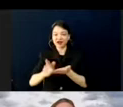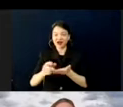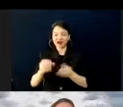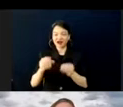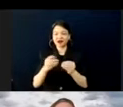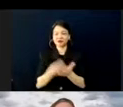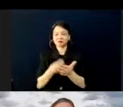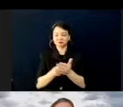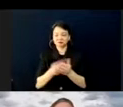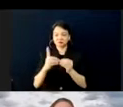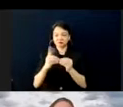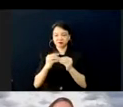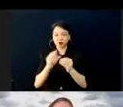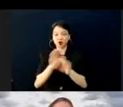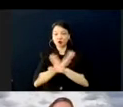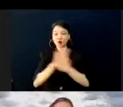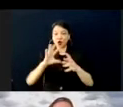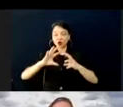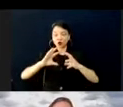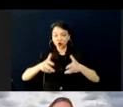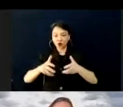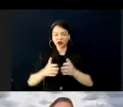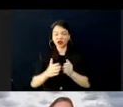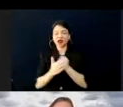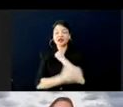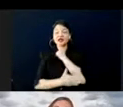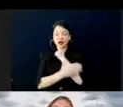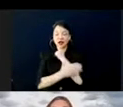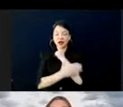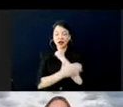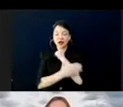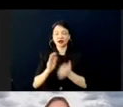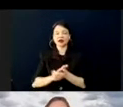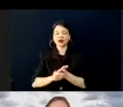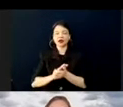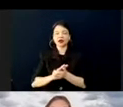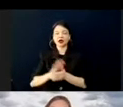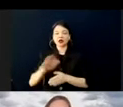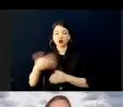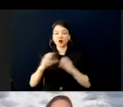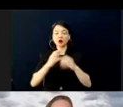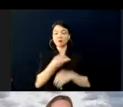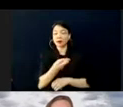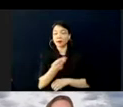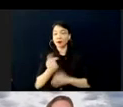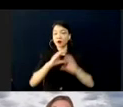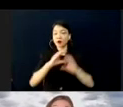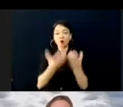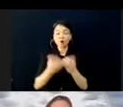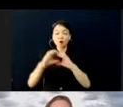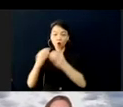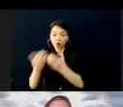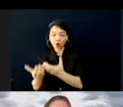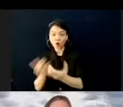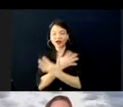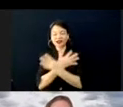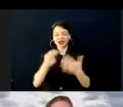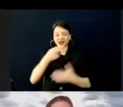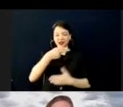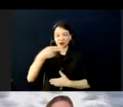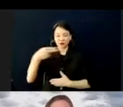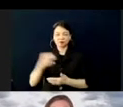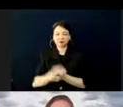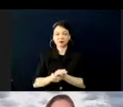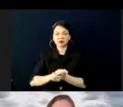and most low-income Indonesians live in, if you look at on the right. And so there's this question of like, what can we do to get e-money to work for that